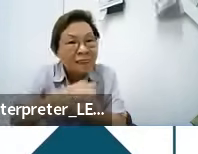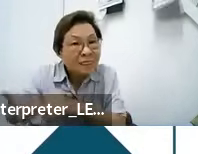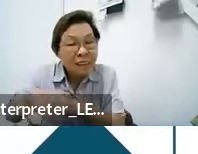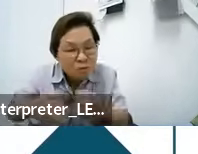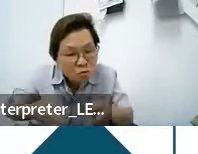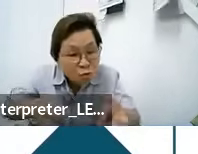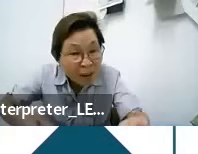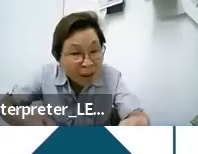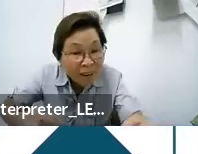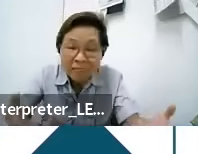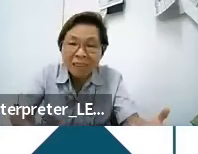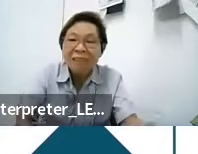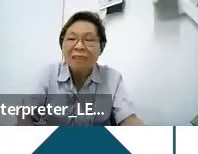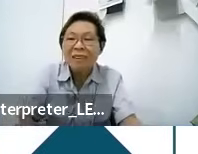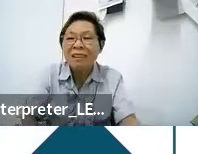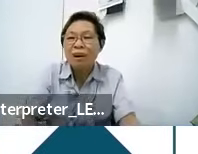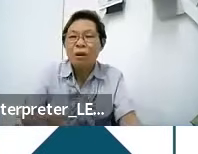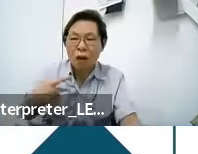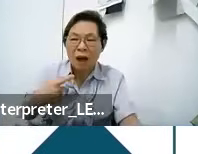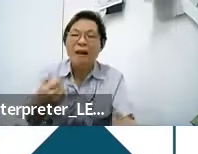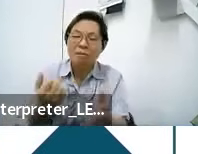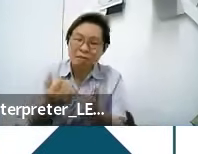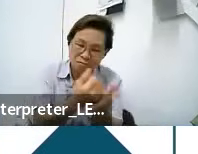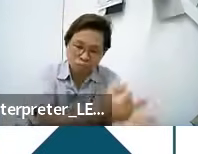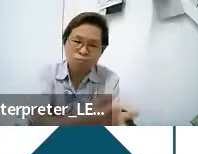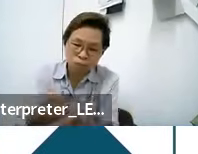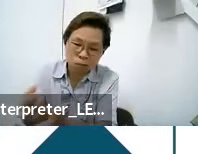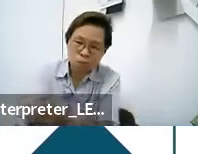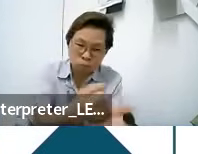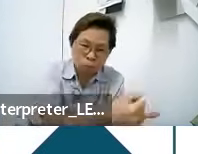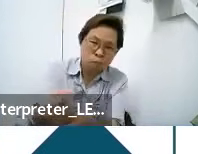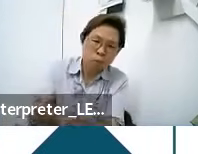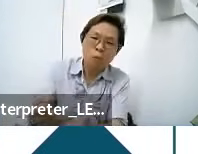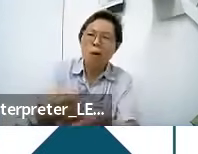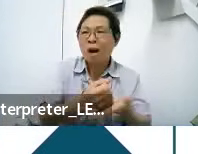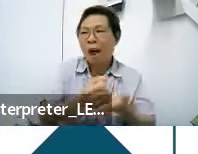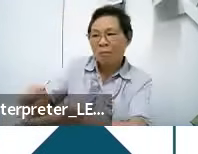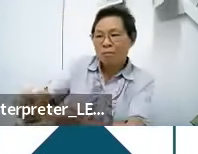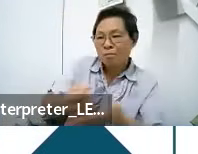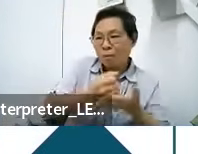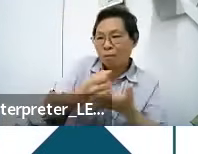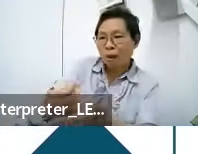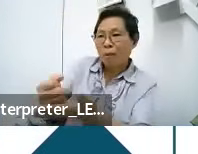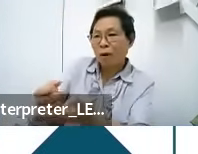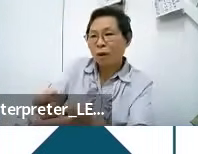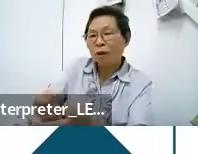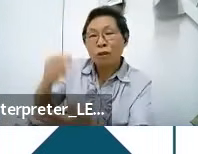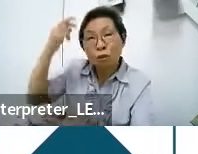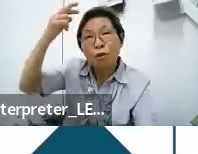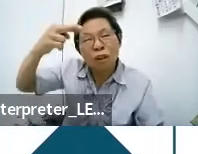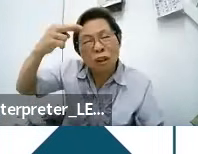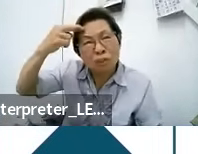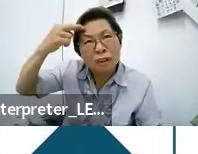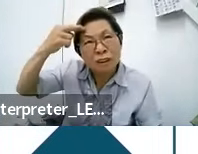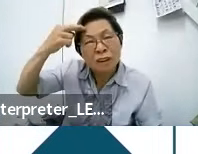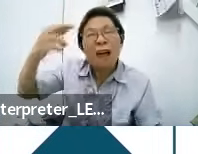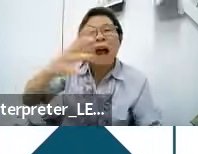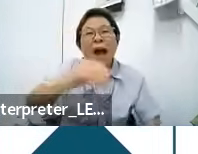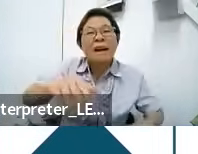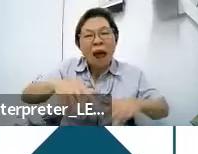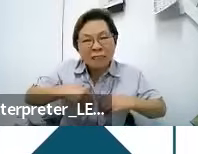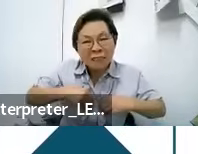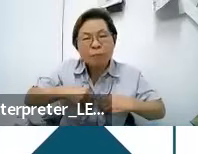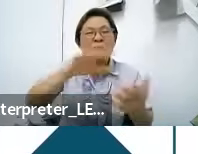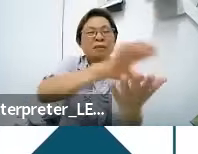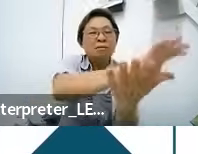we will helping each other to, justify or adapt the framework